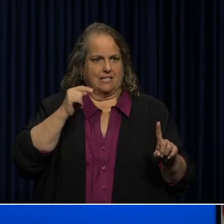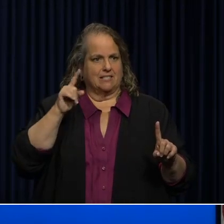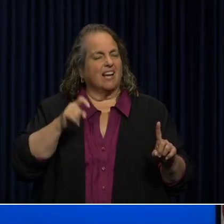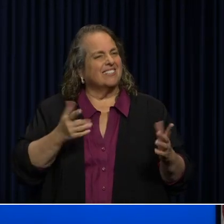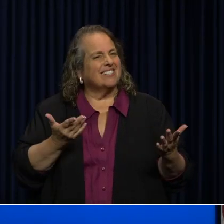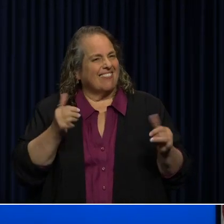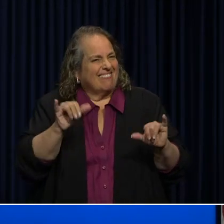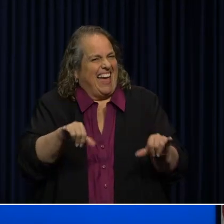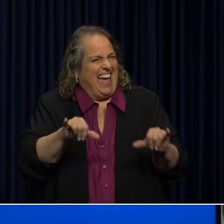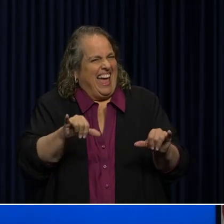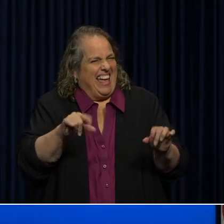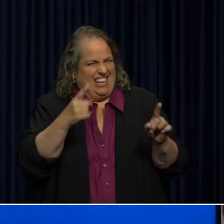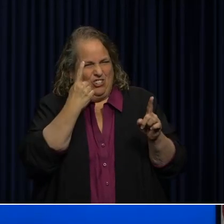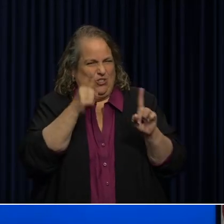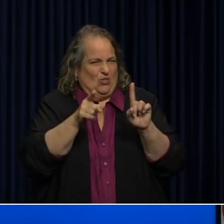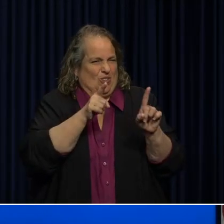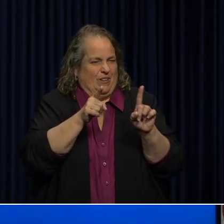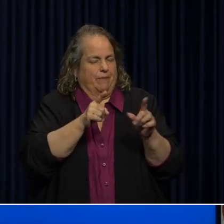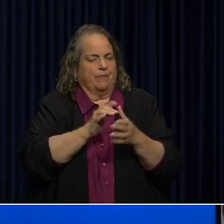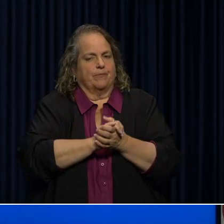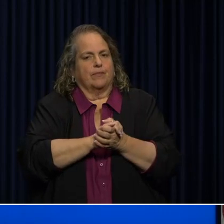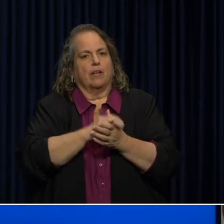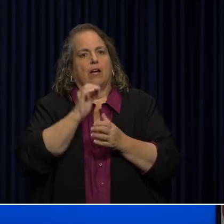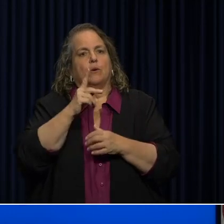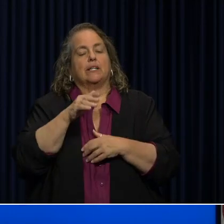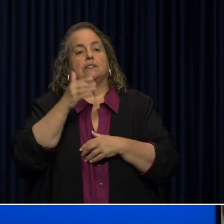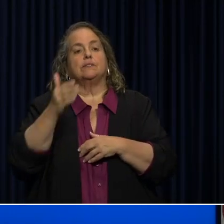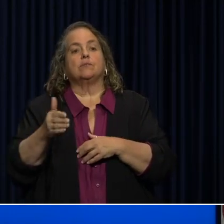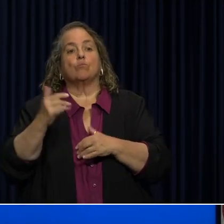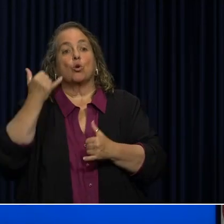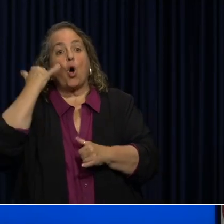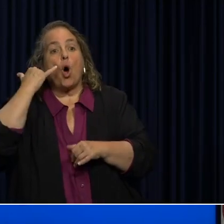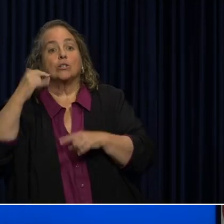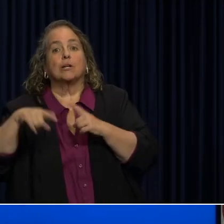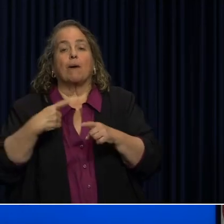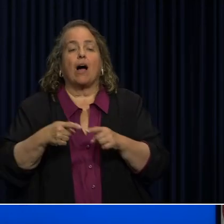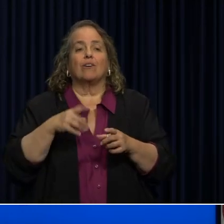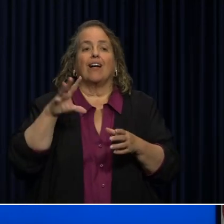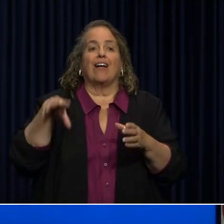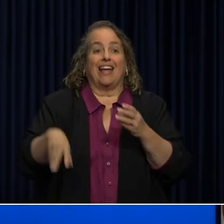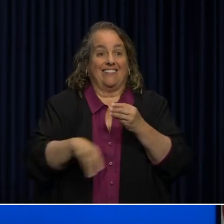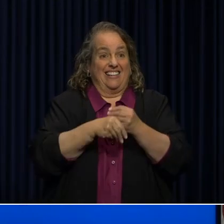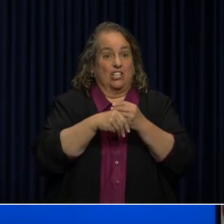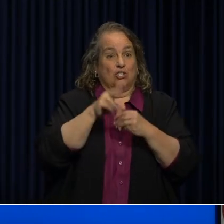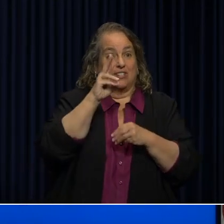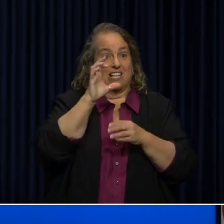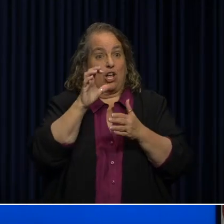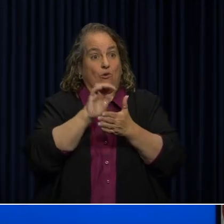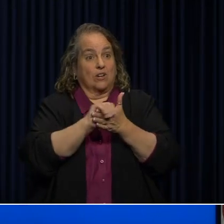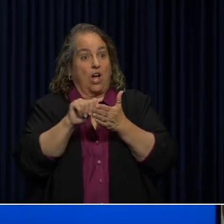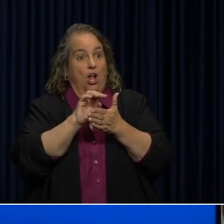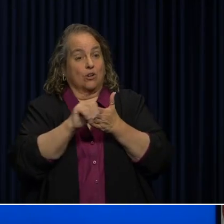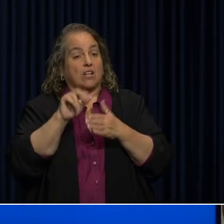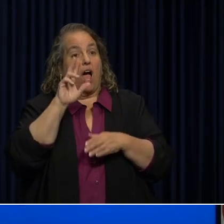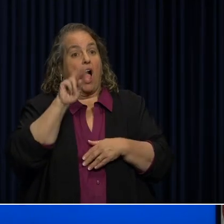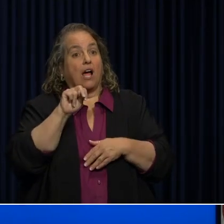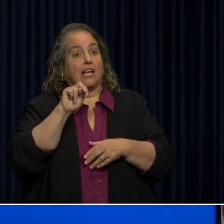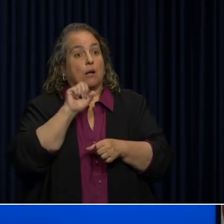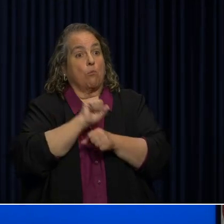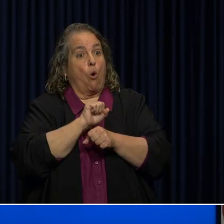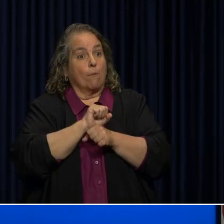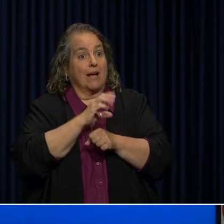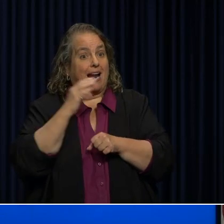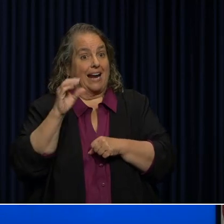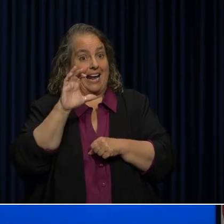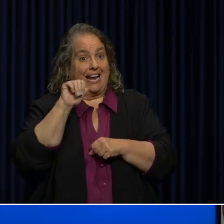So calls that we've received about the additional $600 in unemployment from the CARES Act and when people might receive